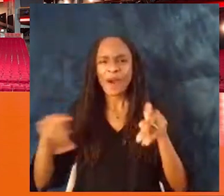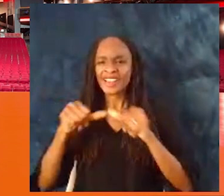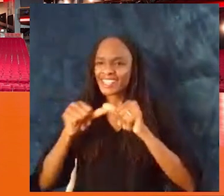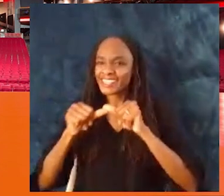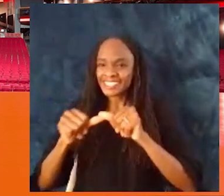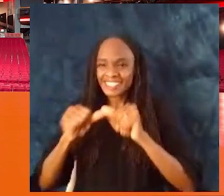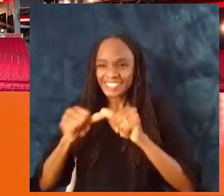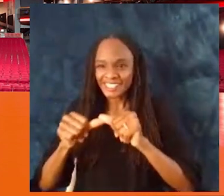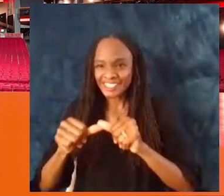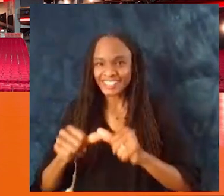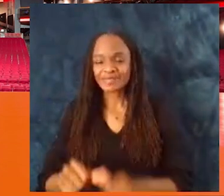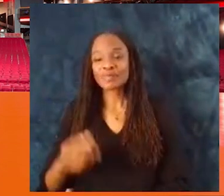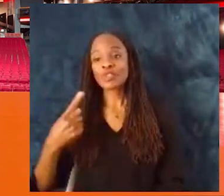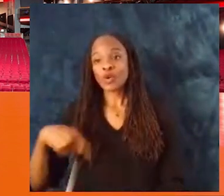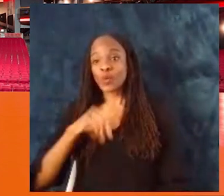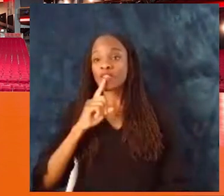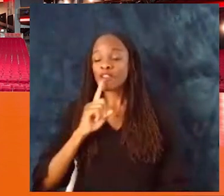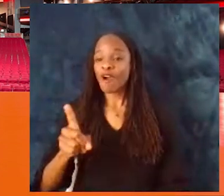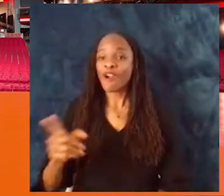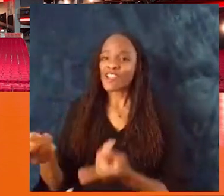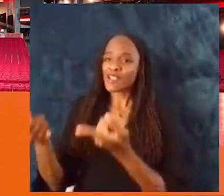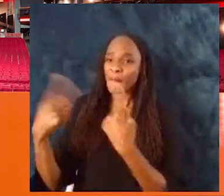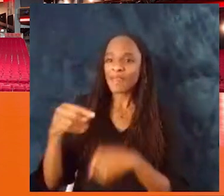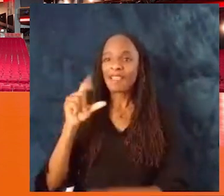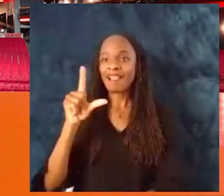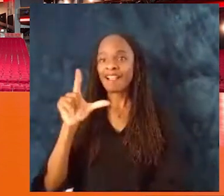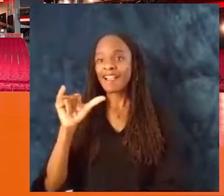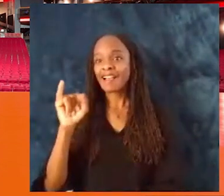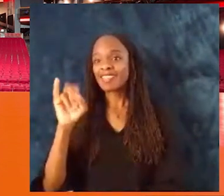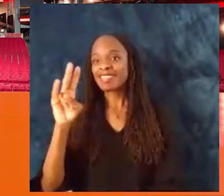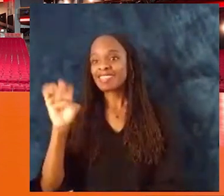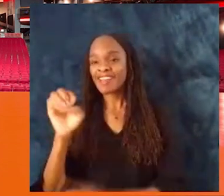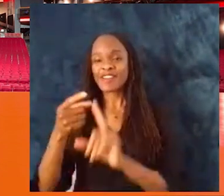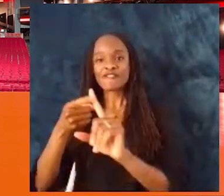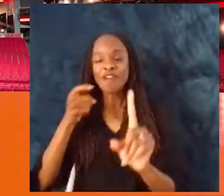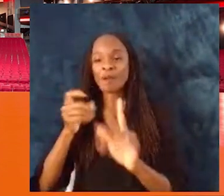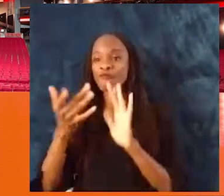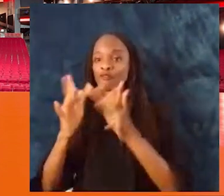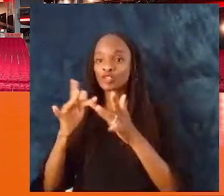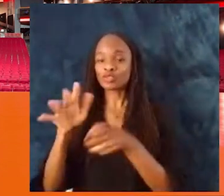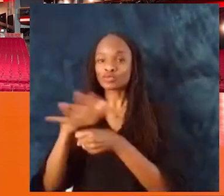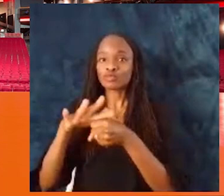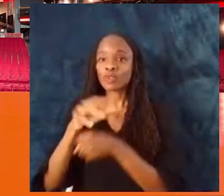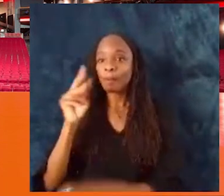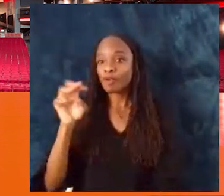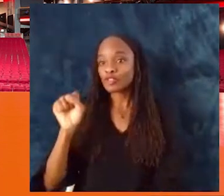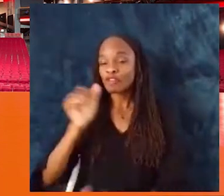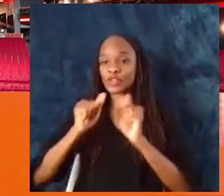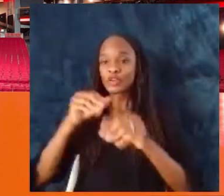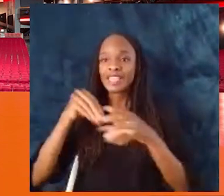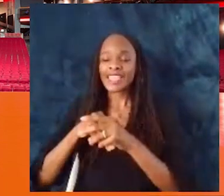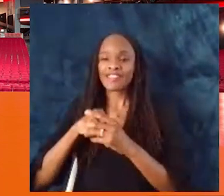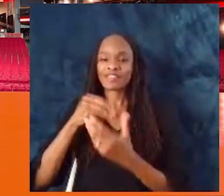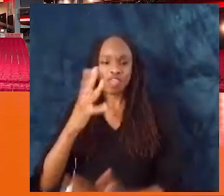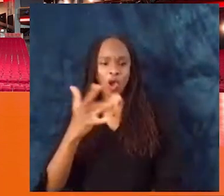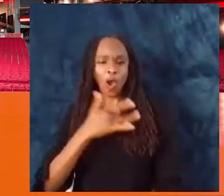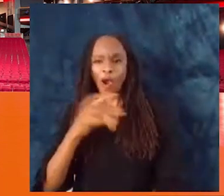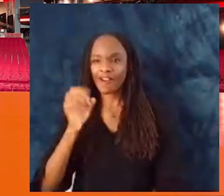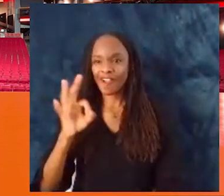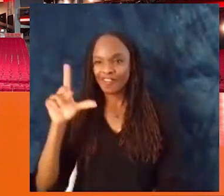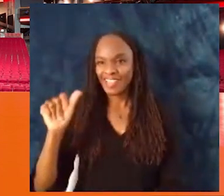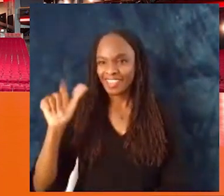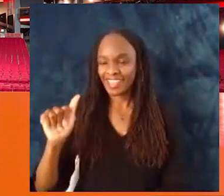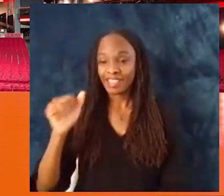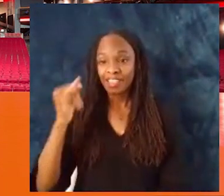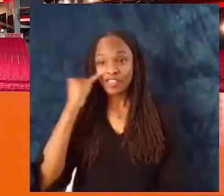continues. We are coming to you live from our virtual location, the Microsoft Theater in the heart of Los Angeles. For those of you that don't know